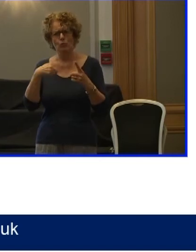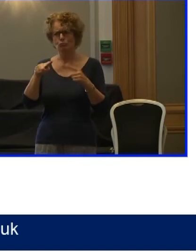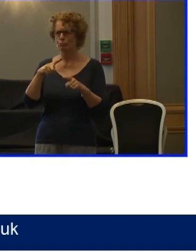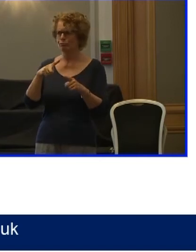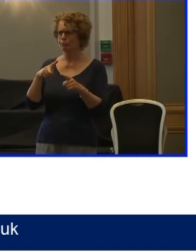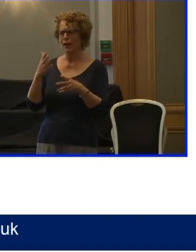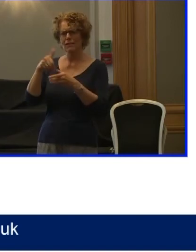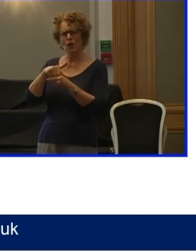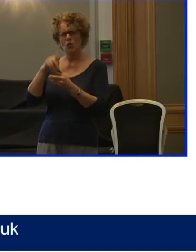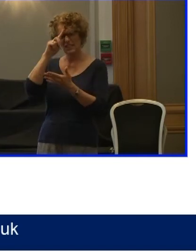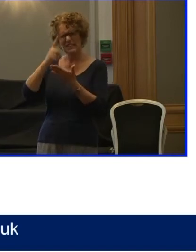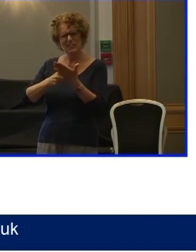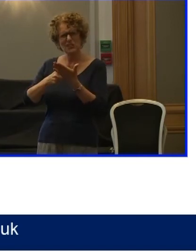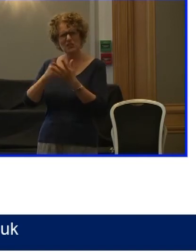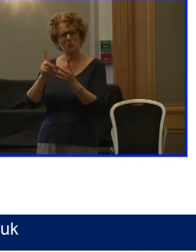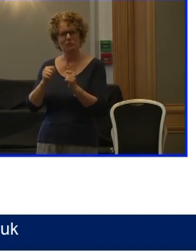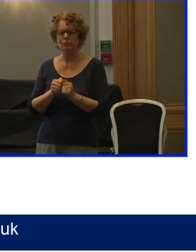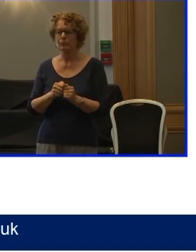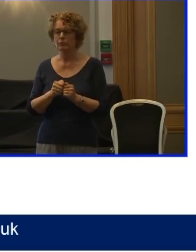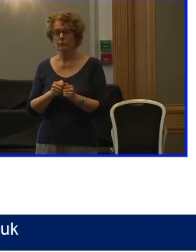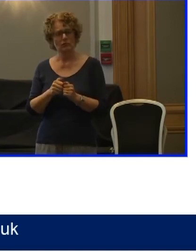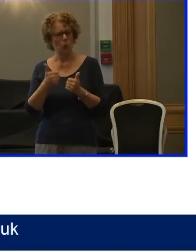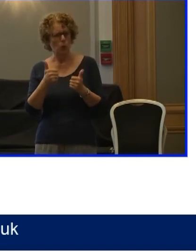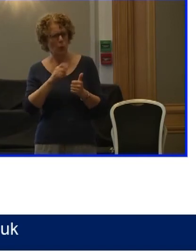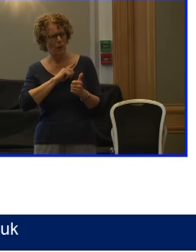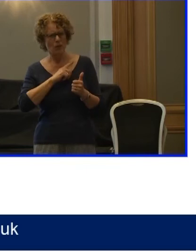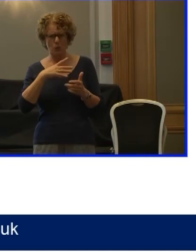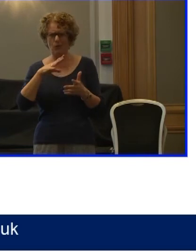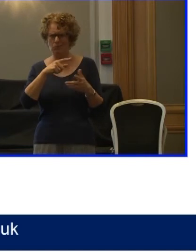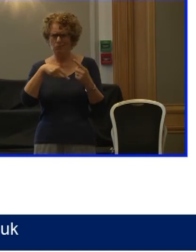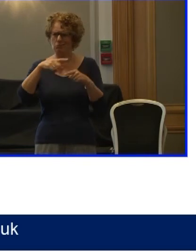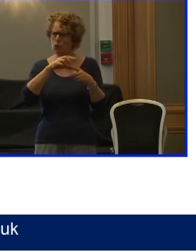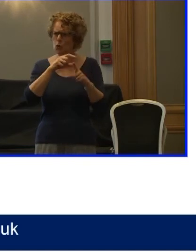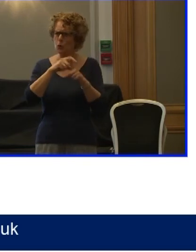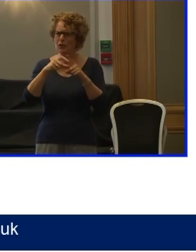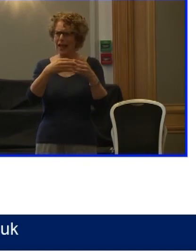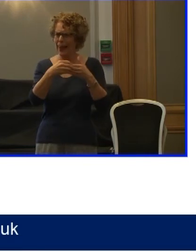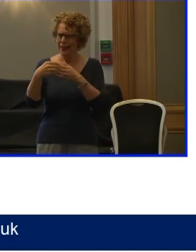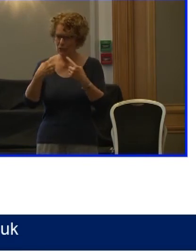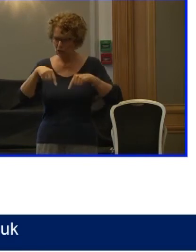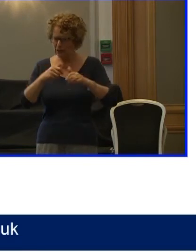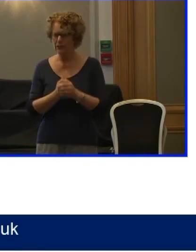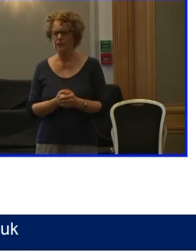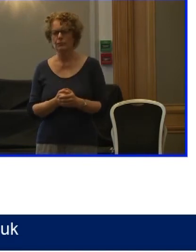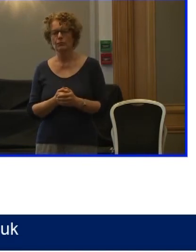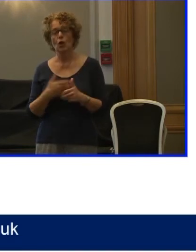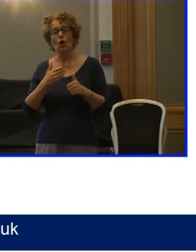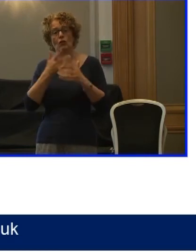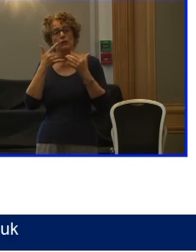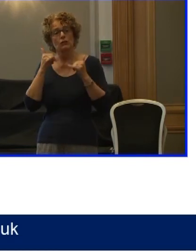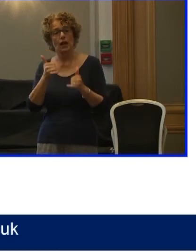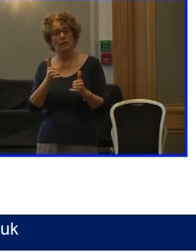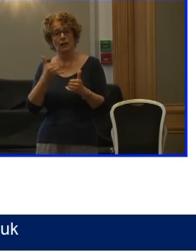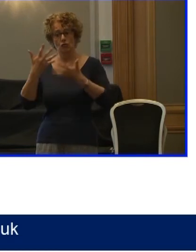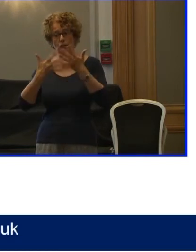does. This is great news, as we really do pride ourselves on being led by the community. The original survey and the results have had a